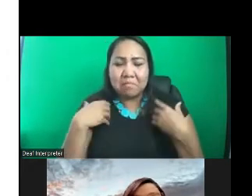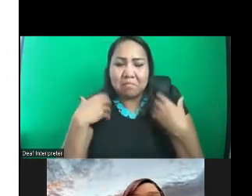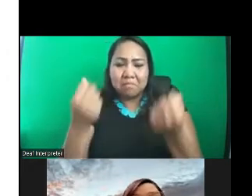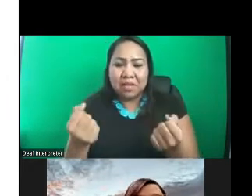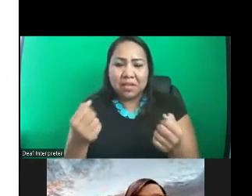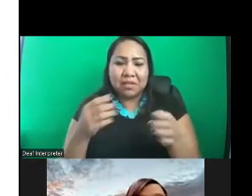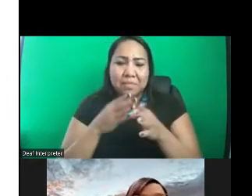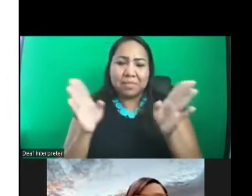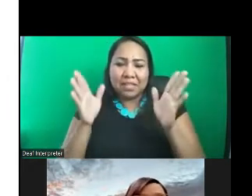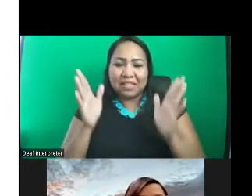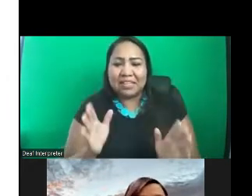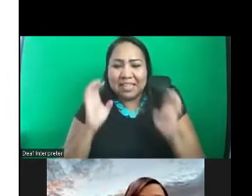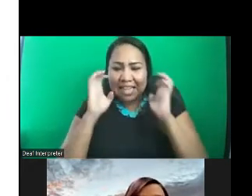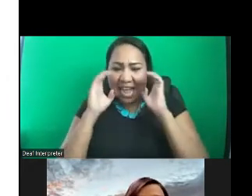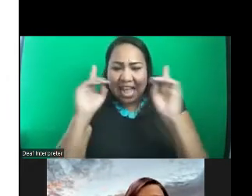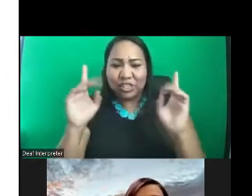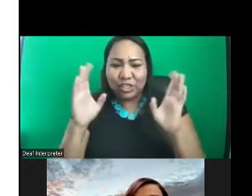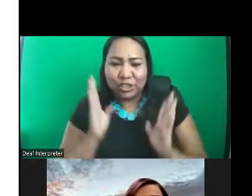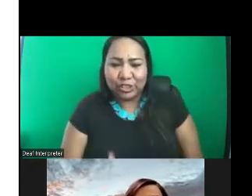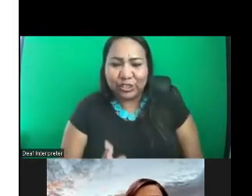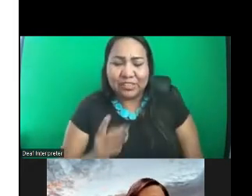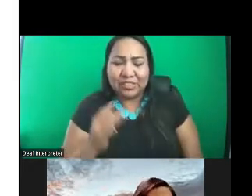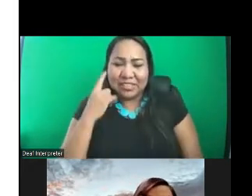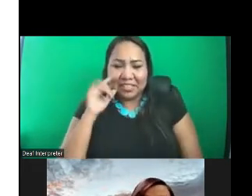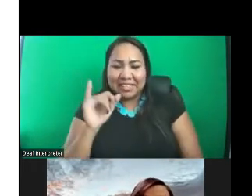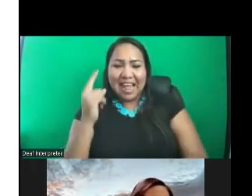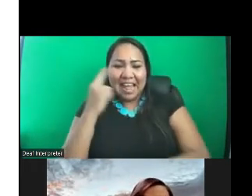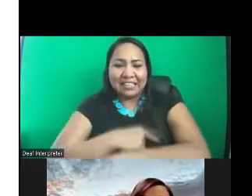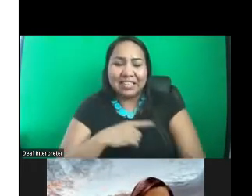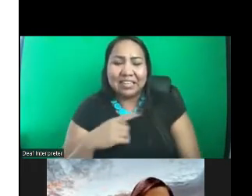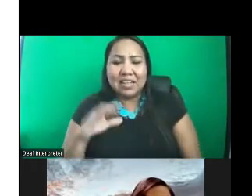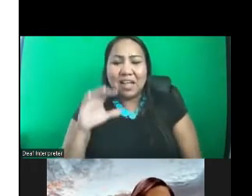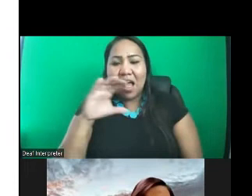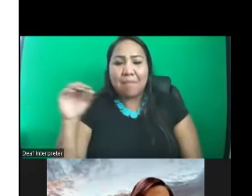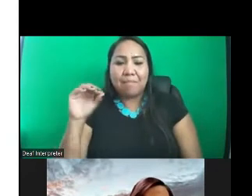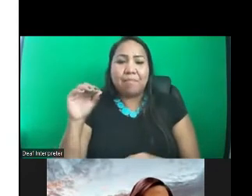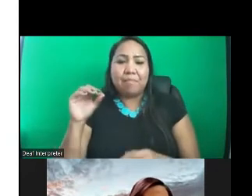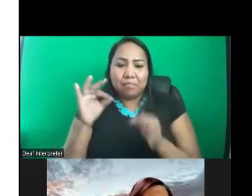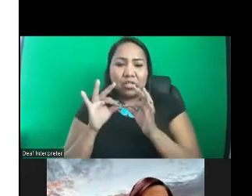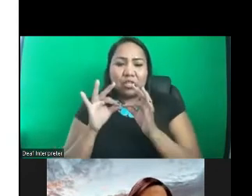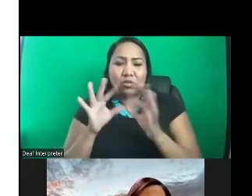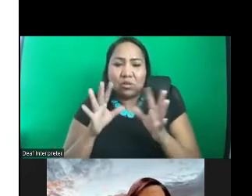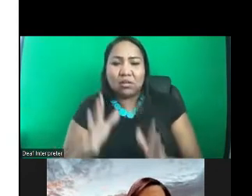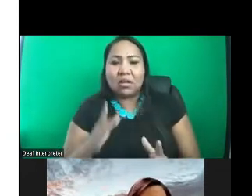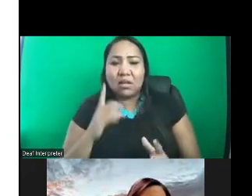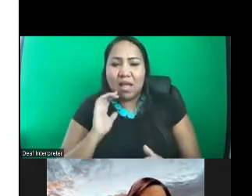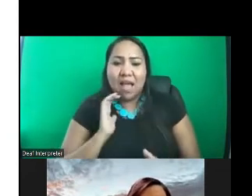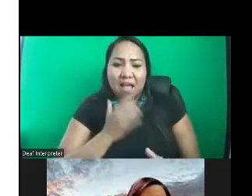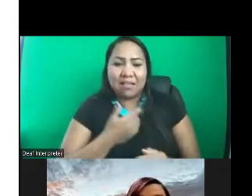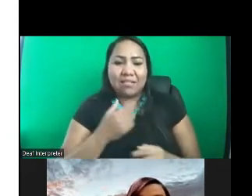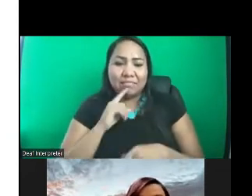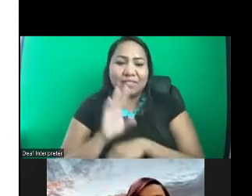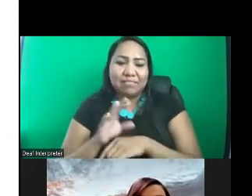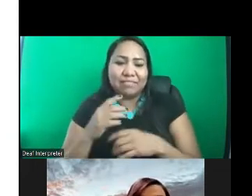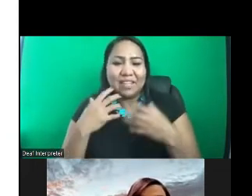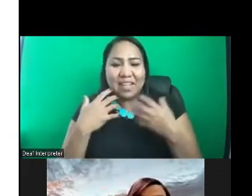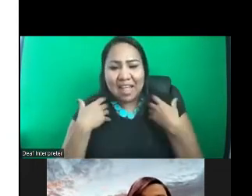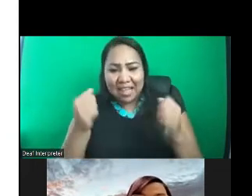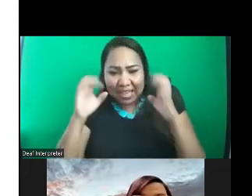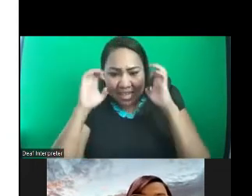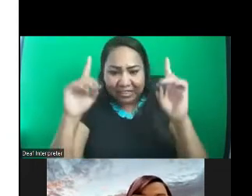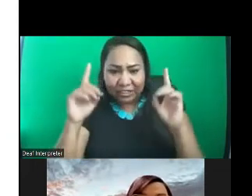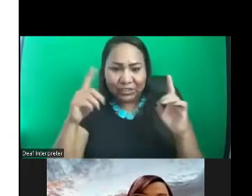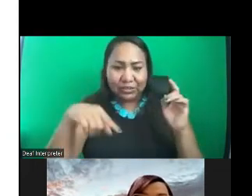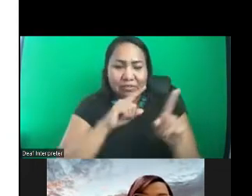So the co-coordinator for this program is actually our Hopi Healthcare Center public health educator. So he mentors them throughout the way,